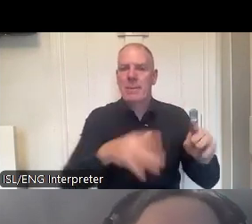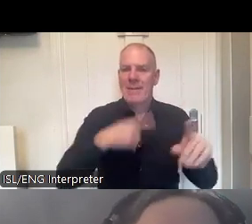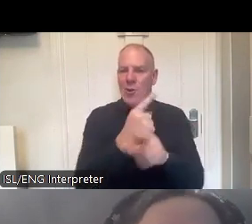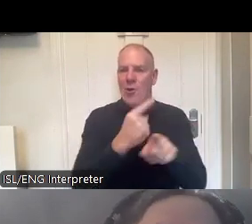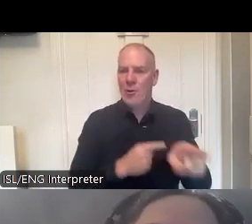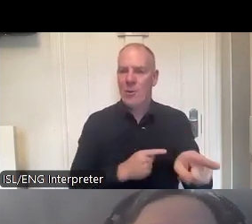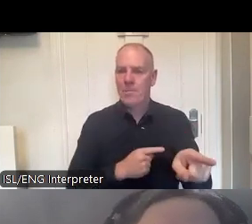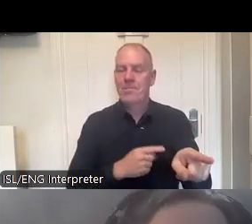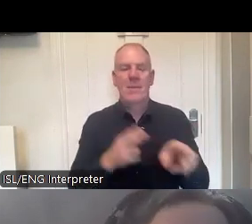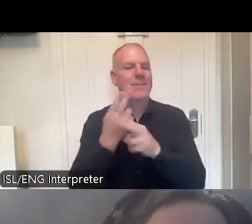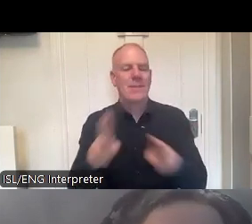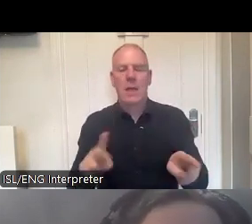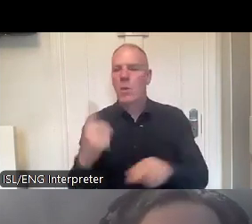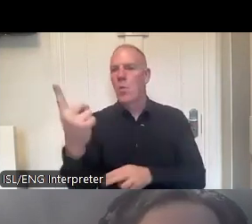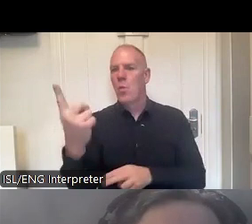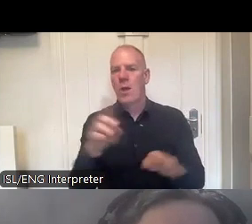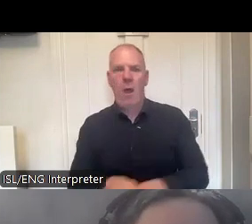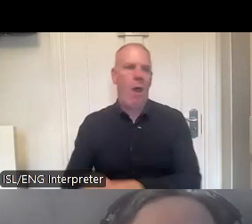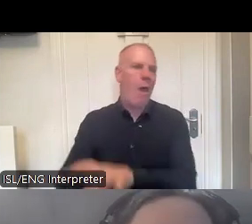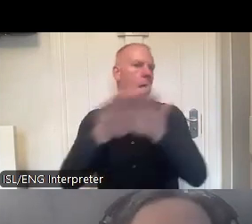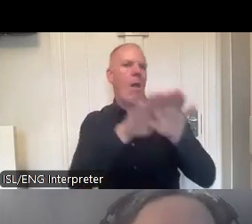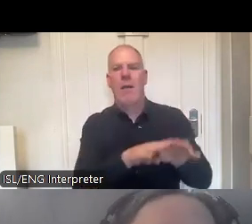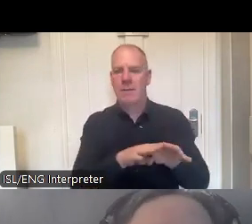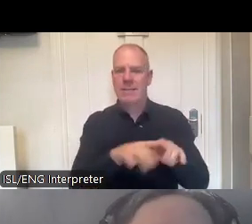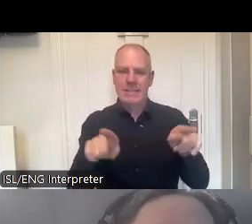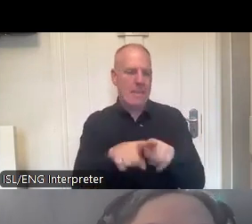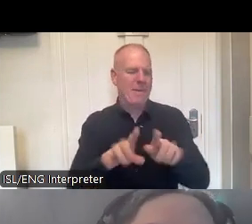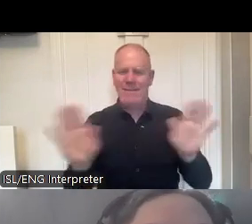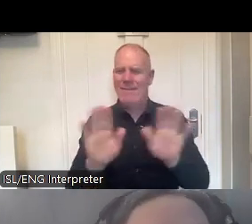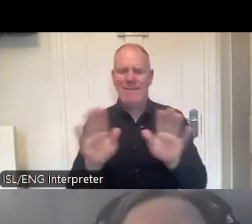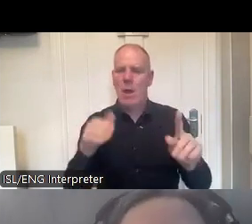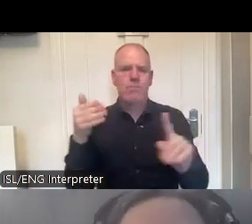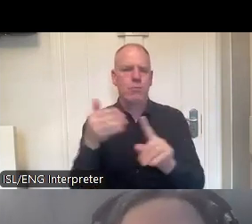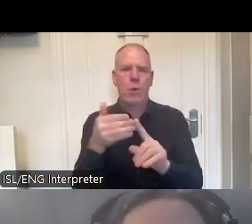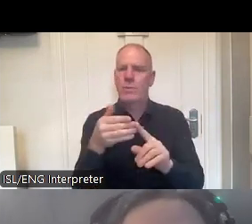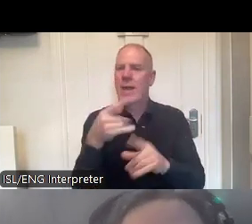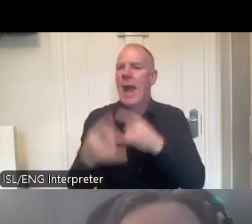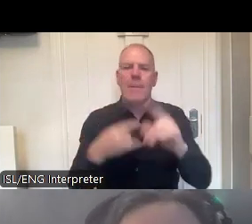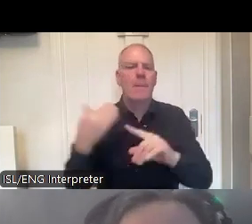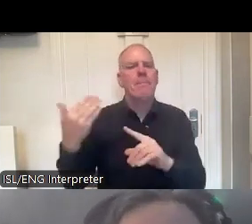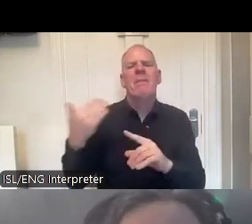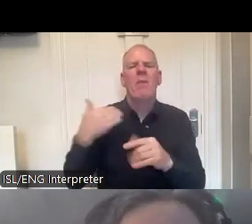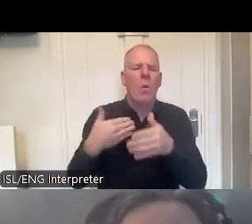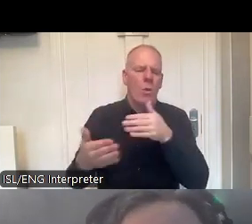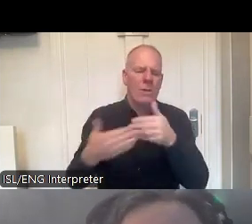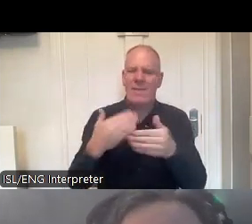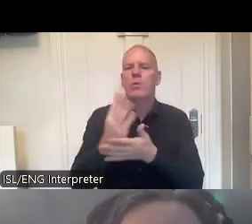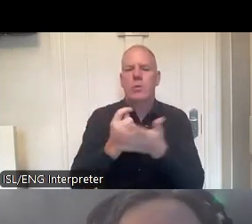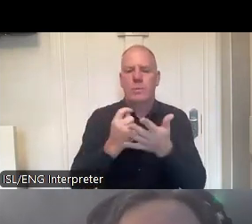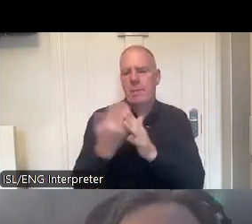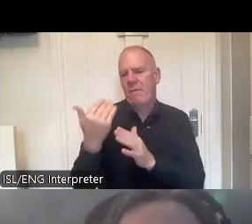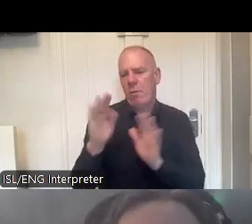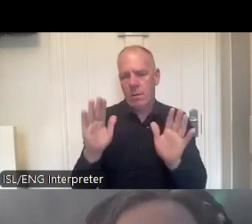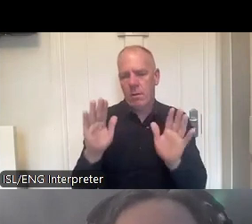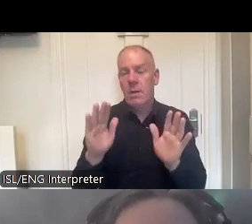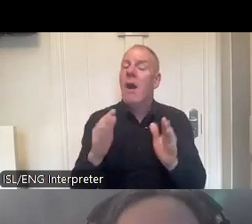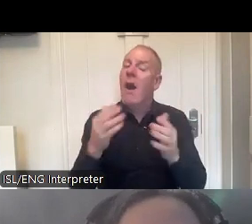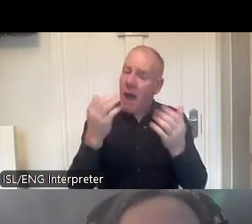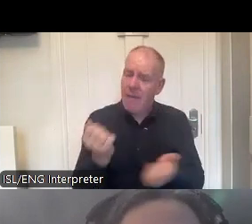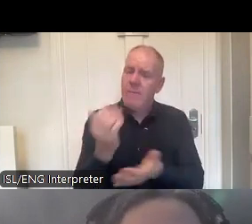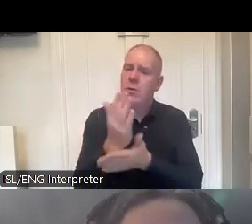distinct for one for everyone in the audience or whatever approach may have been taken sometimes in the past. Although there have